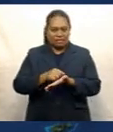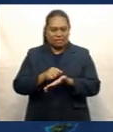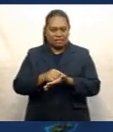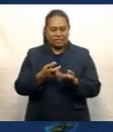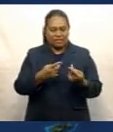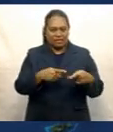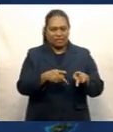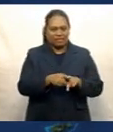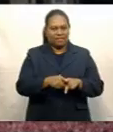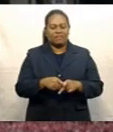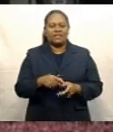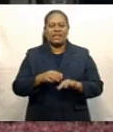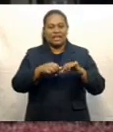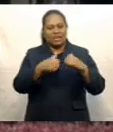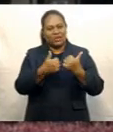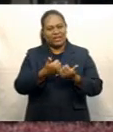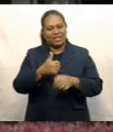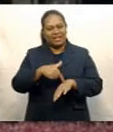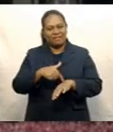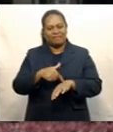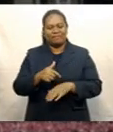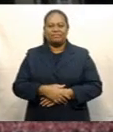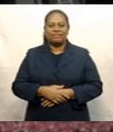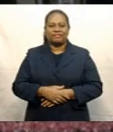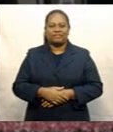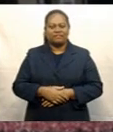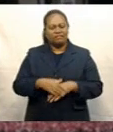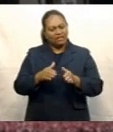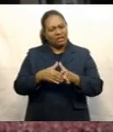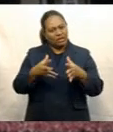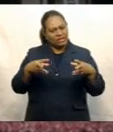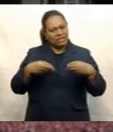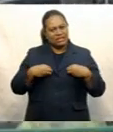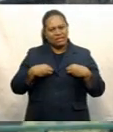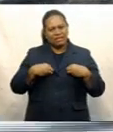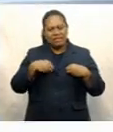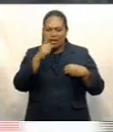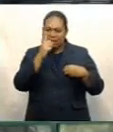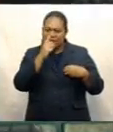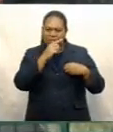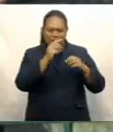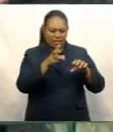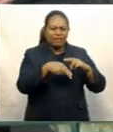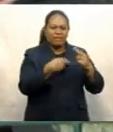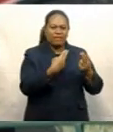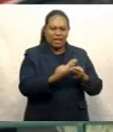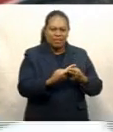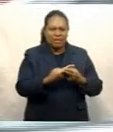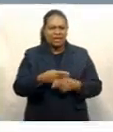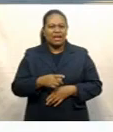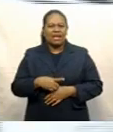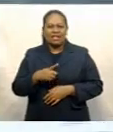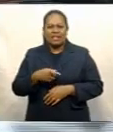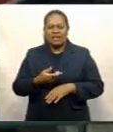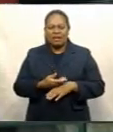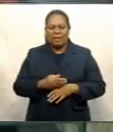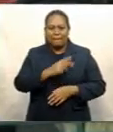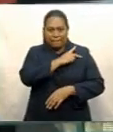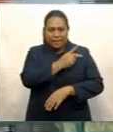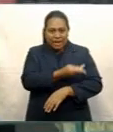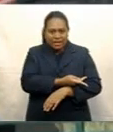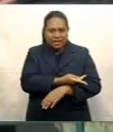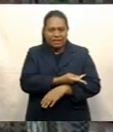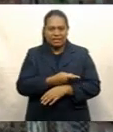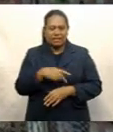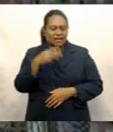an agreed time. Chute says they have received requests from families and expectant mothers who need warm clothes for their